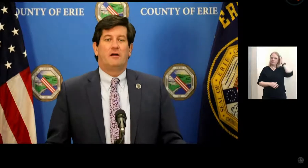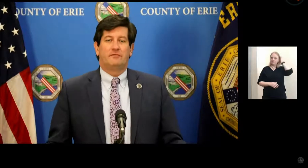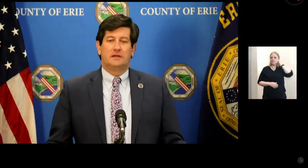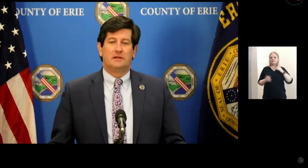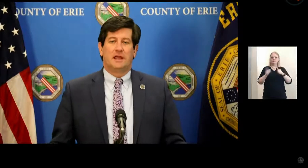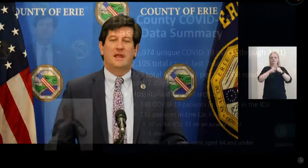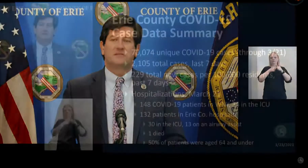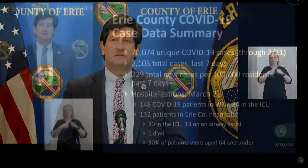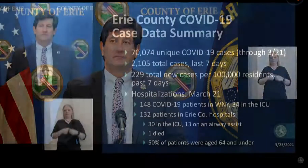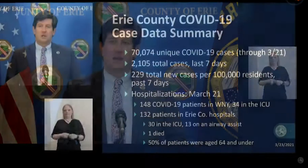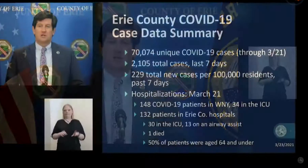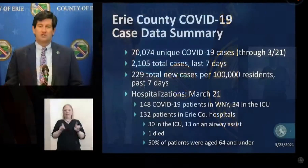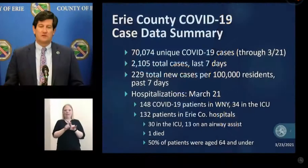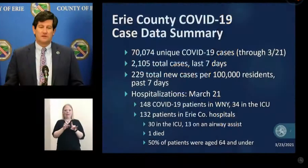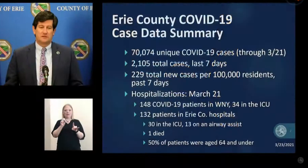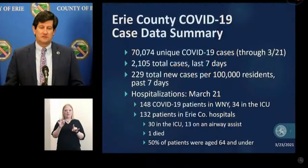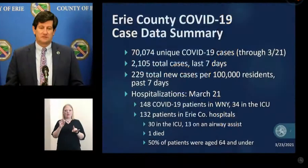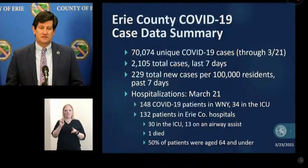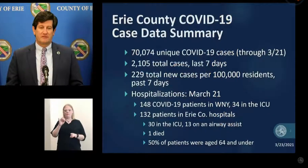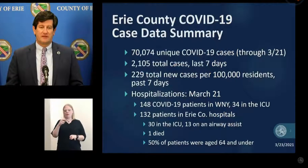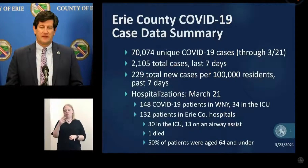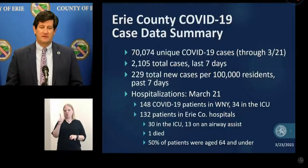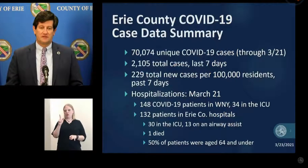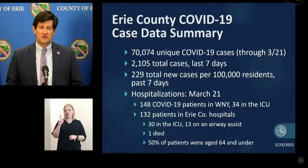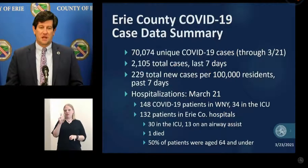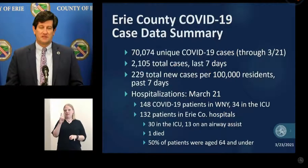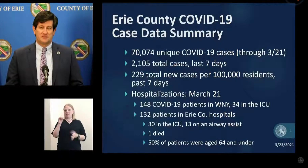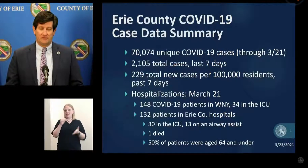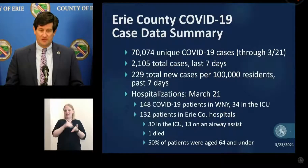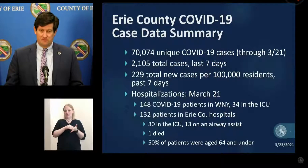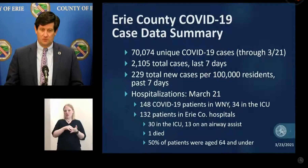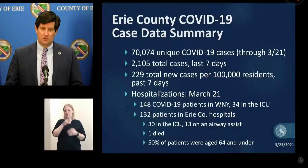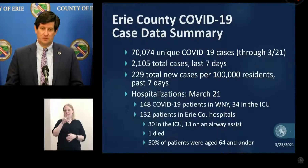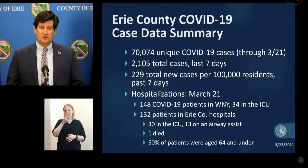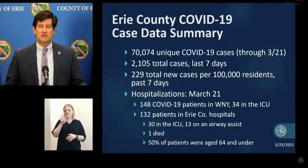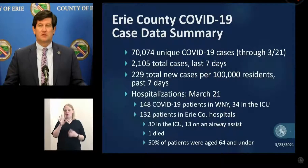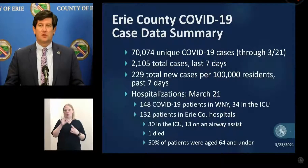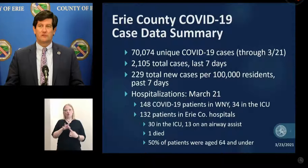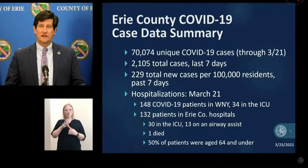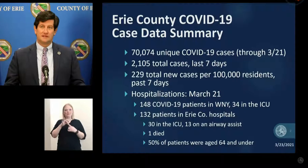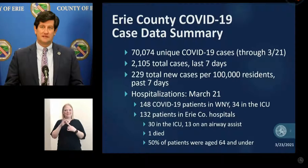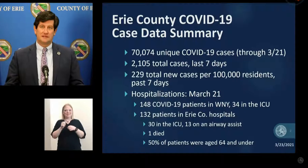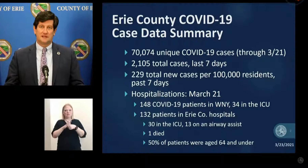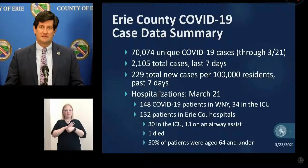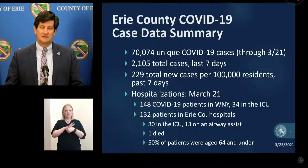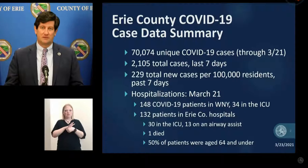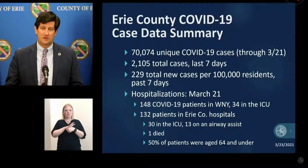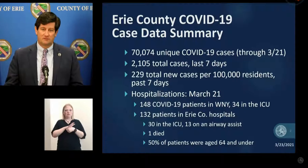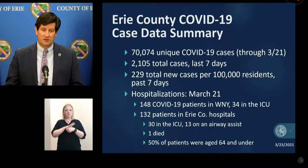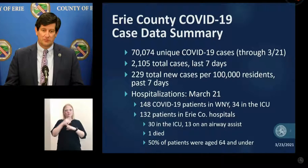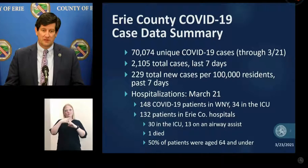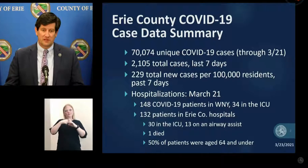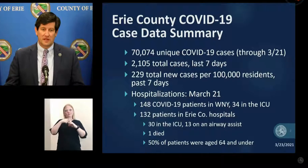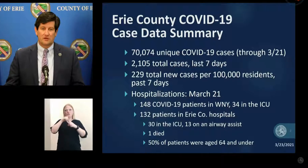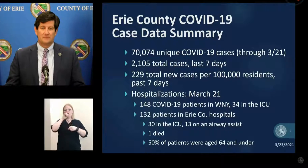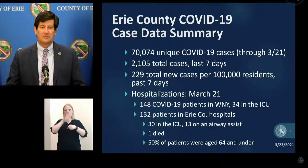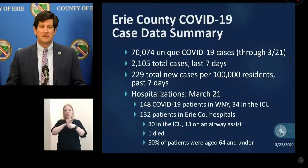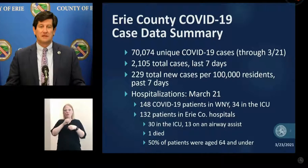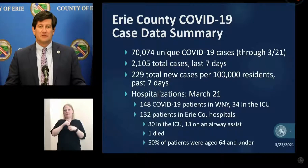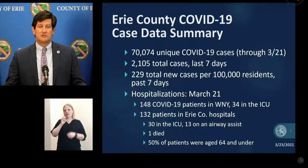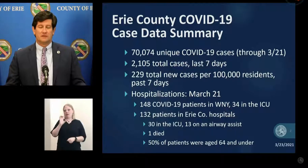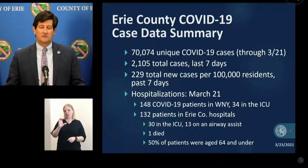First off, as of March 21st, there are 70,074 unique COVID-19 cases that have been confirmed in Erie